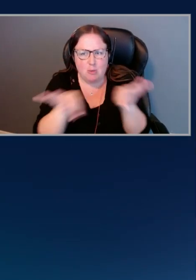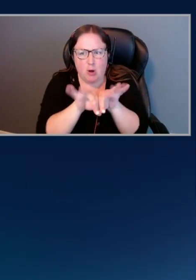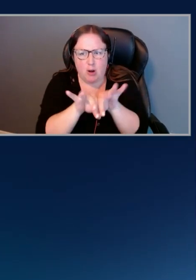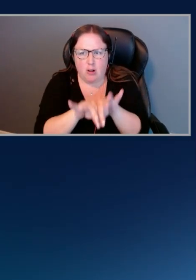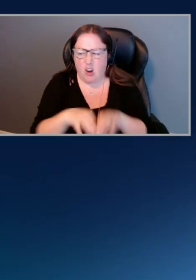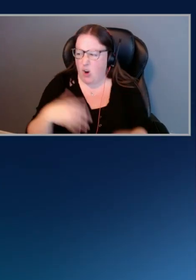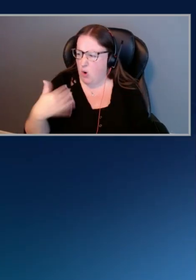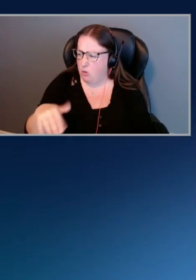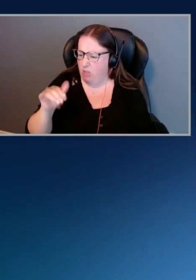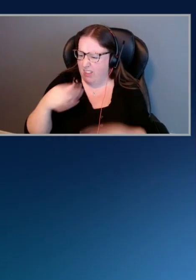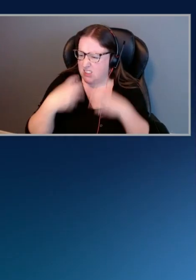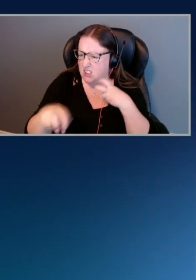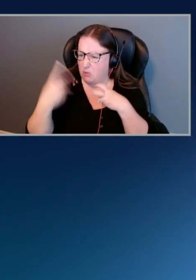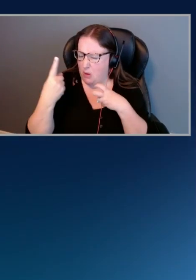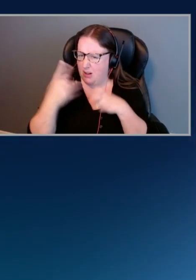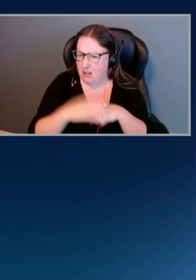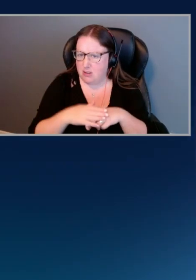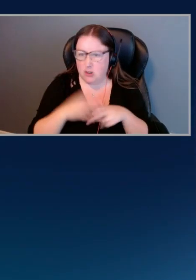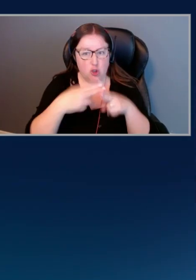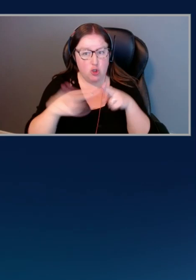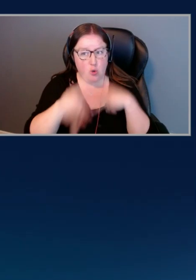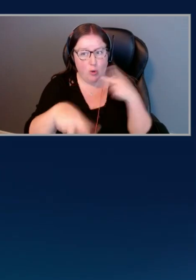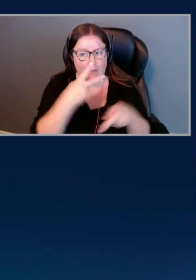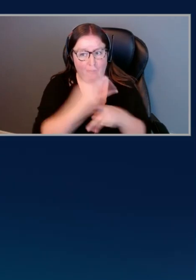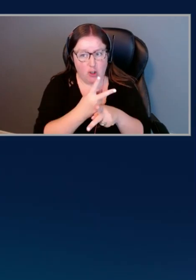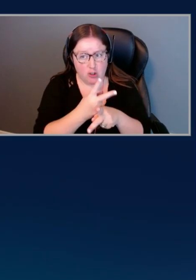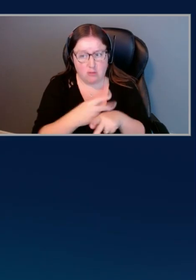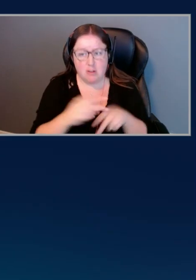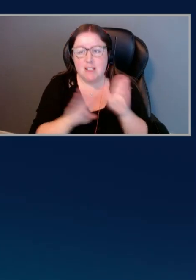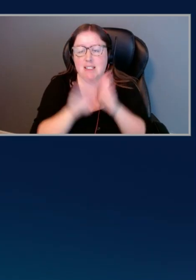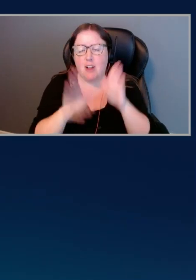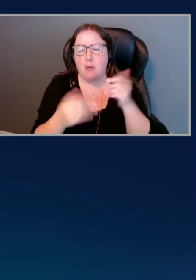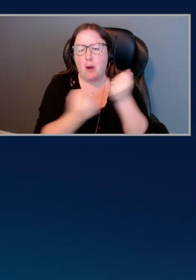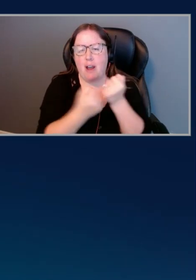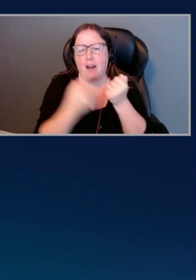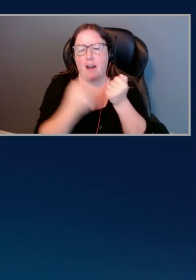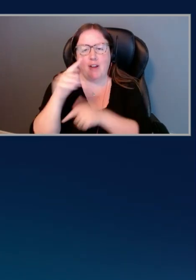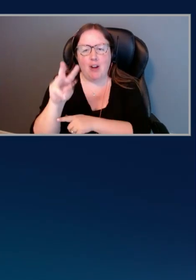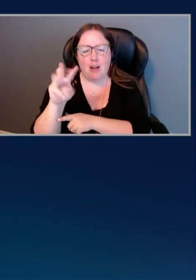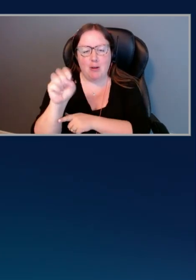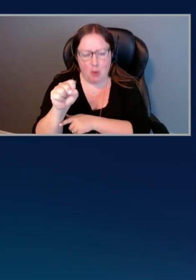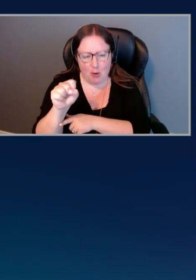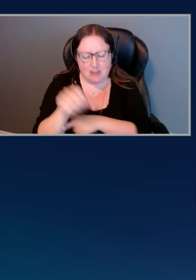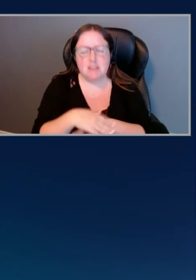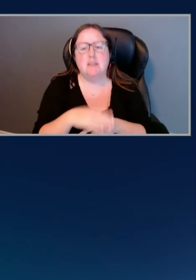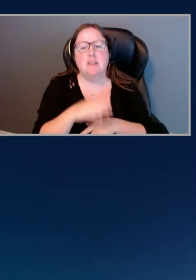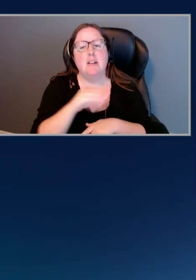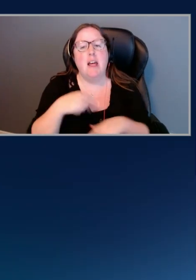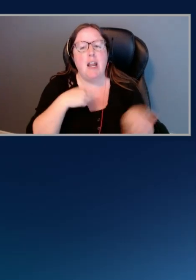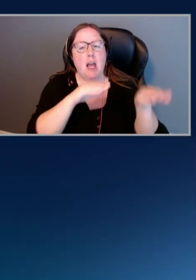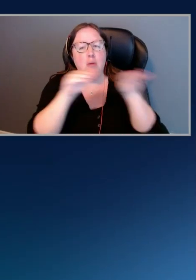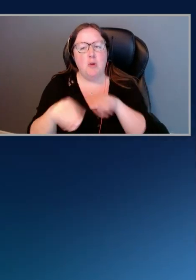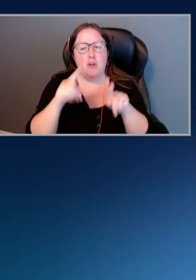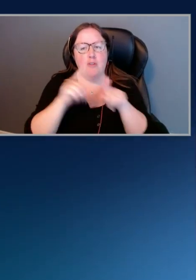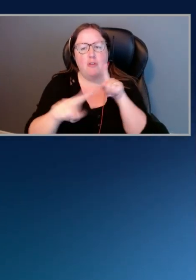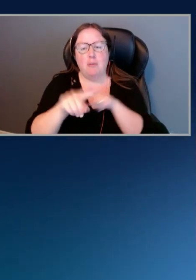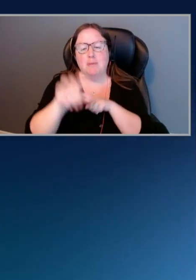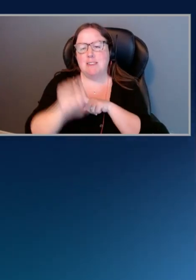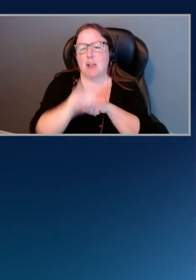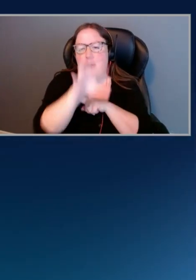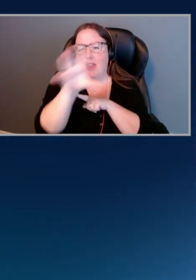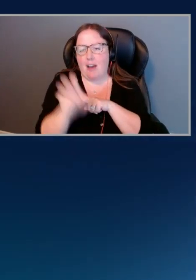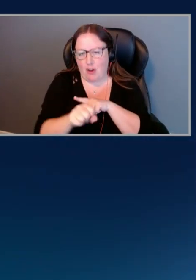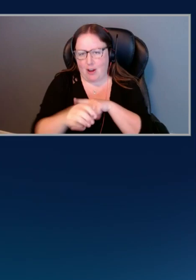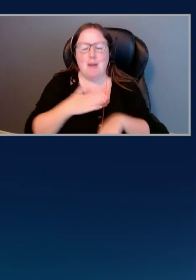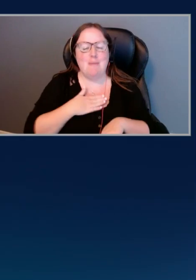Oh, that's a tough one. Short versions, developer advocate at AWS, similar to Darko here, and I moved from Cape Town, South Africa, hence the accent, and